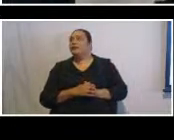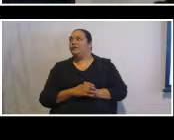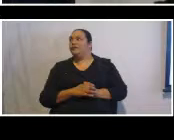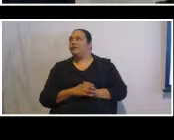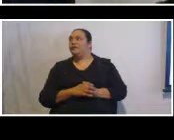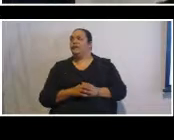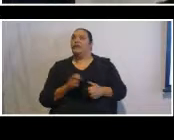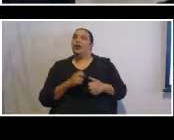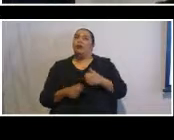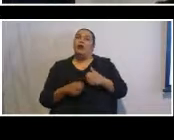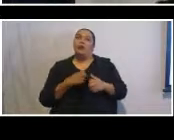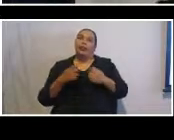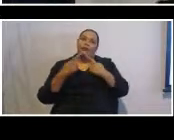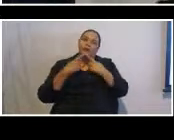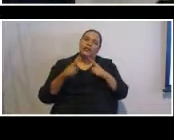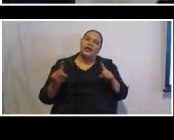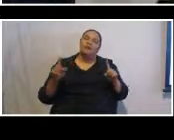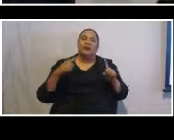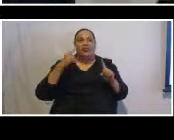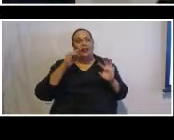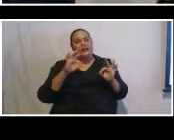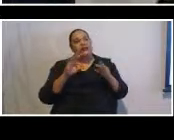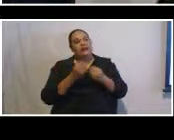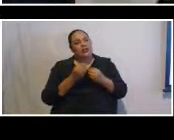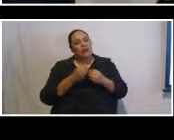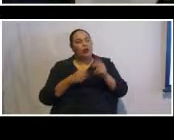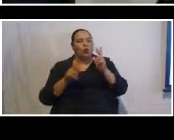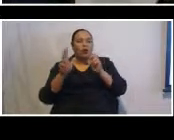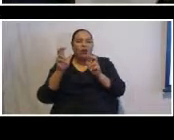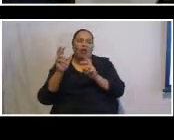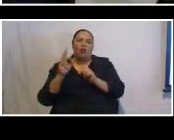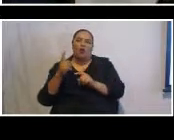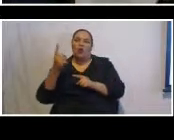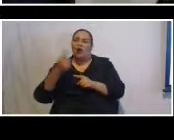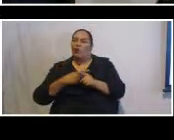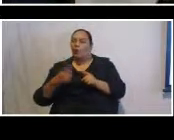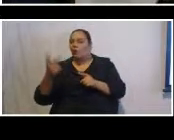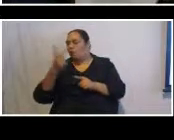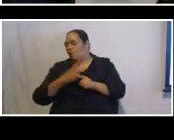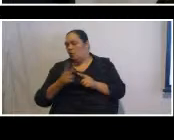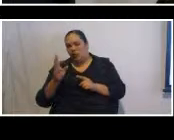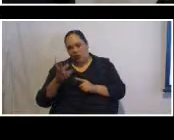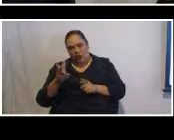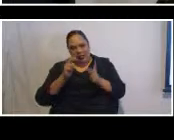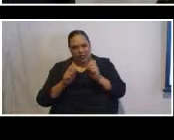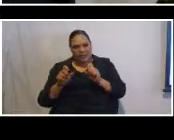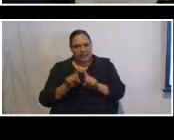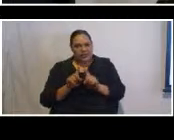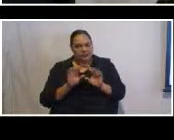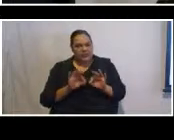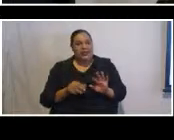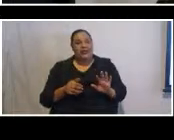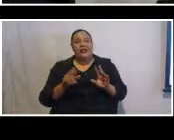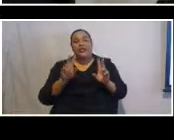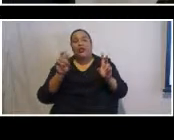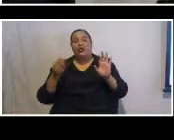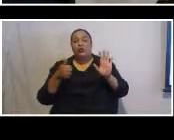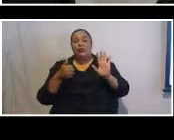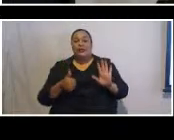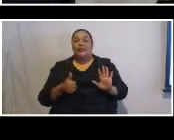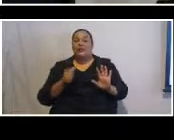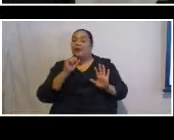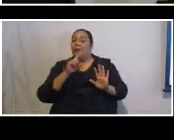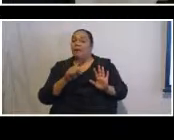Problem statements, I think it's something that you're going to hear for the next week or so. There's 6 issues that